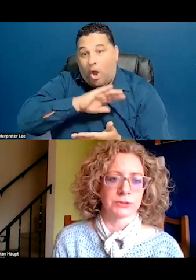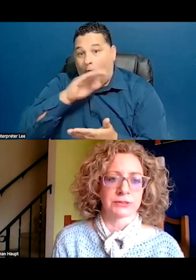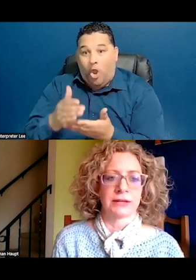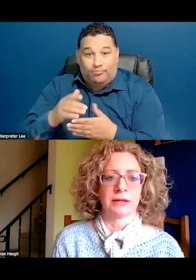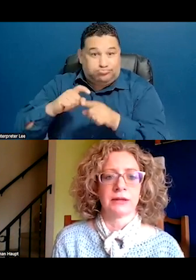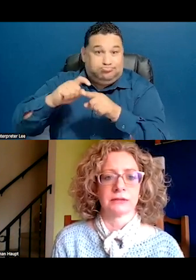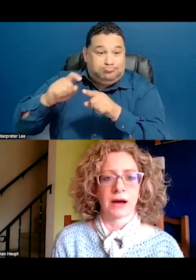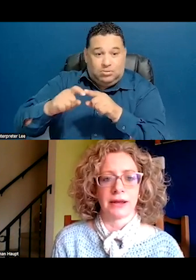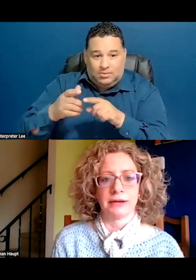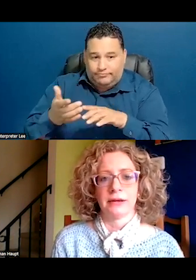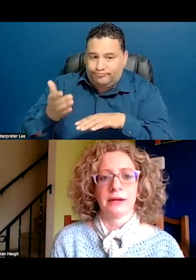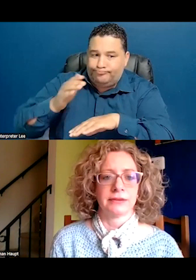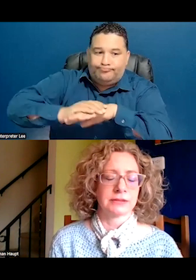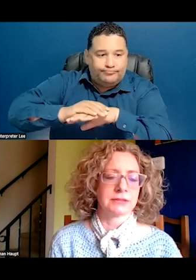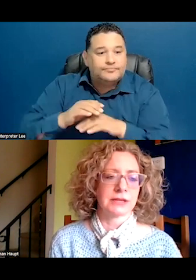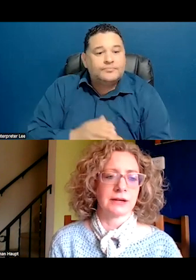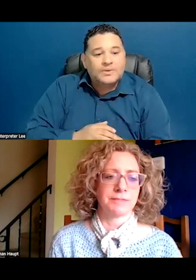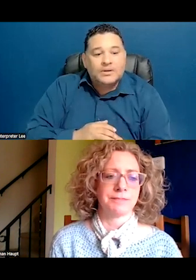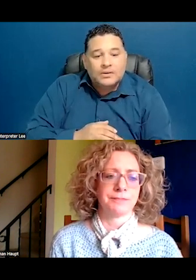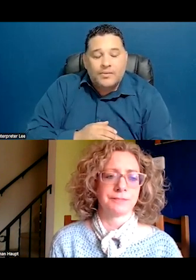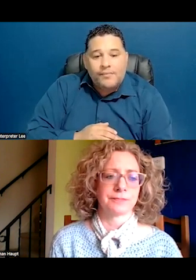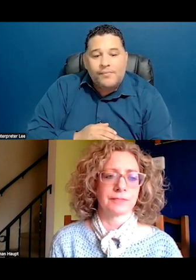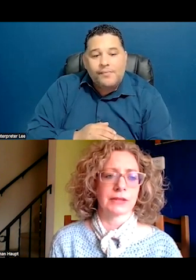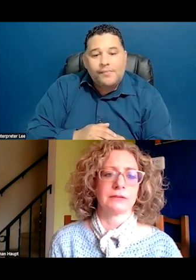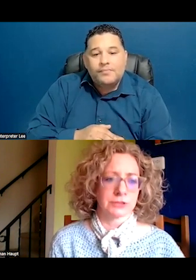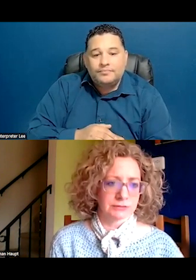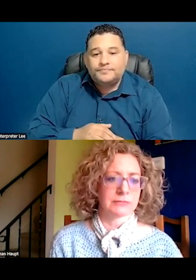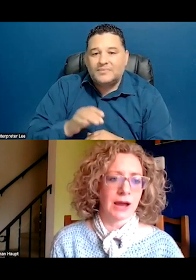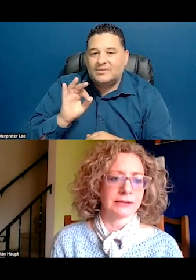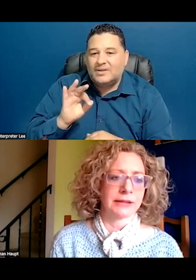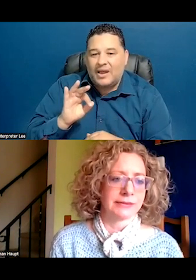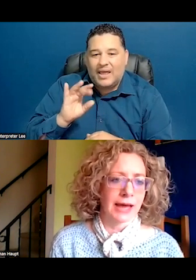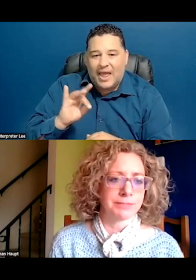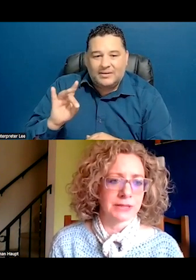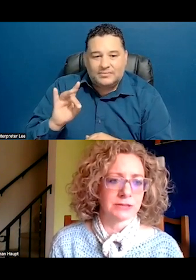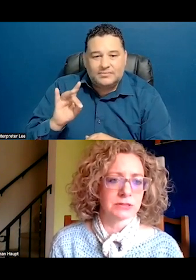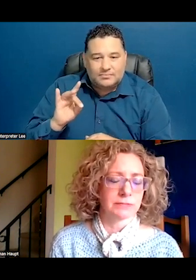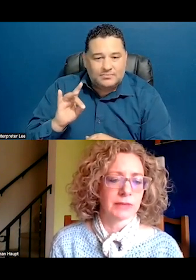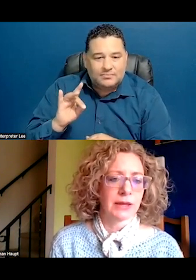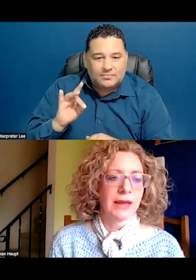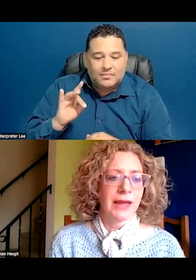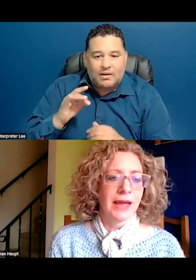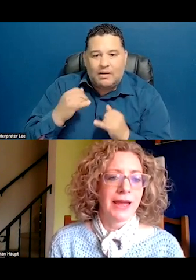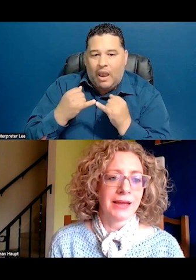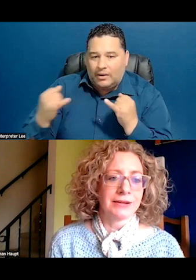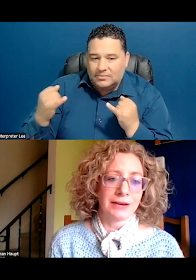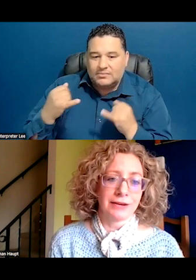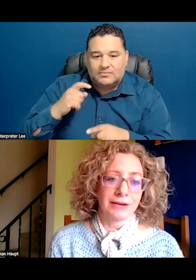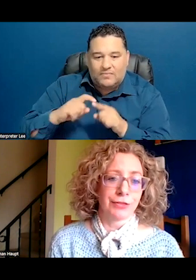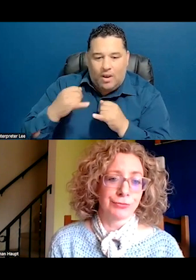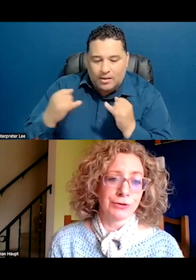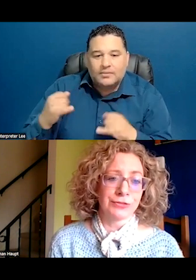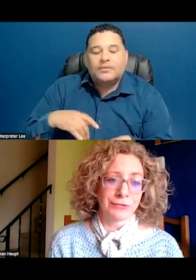health suicide line. And that's just highlighting that piece.